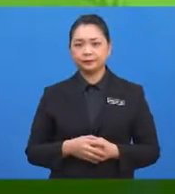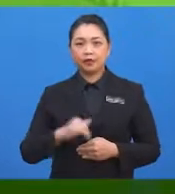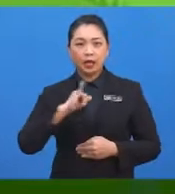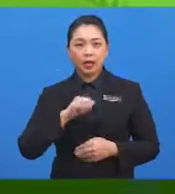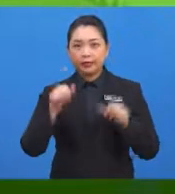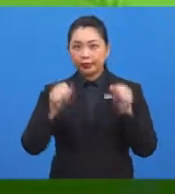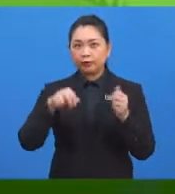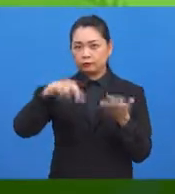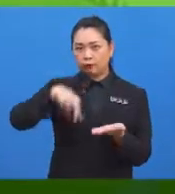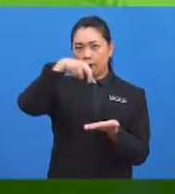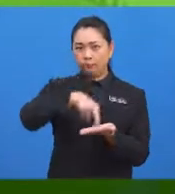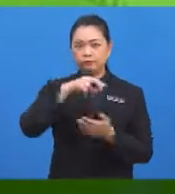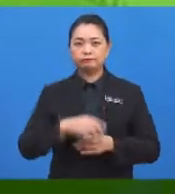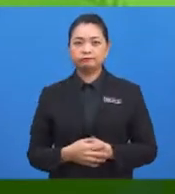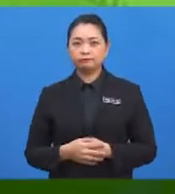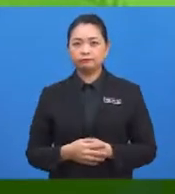I can jump.